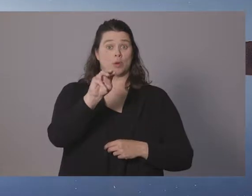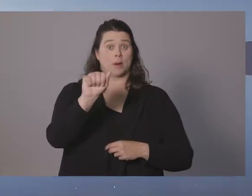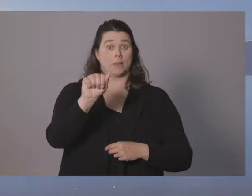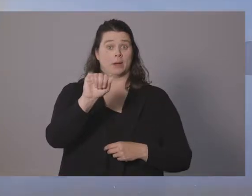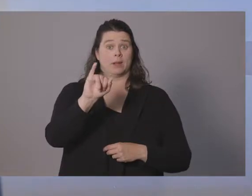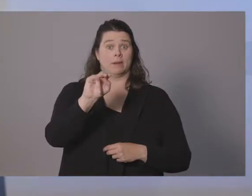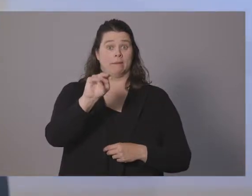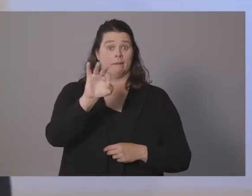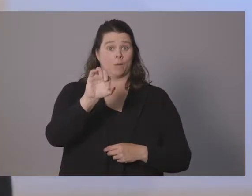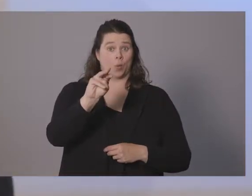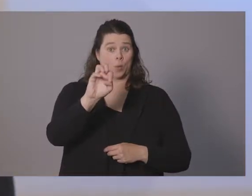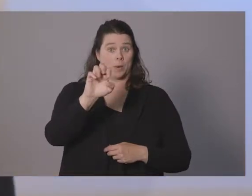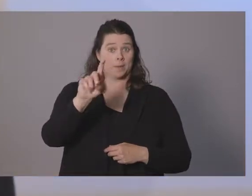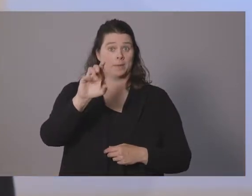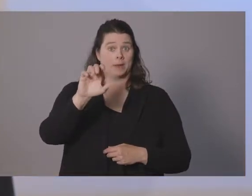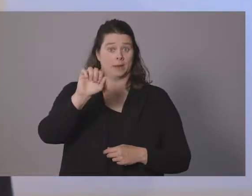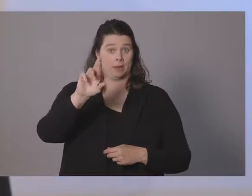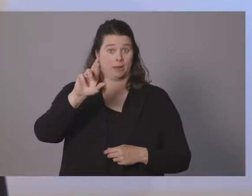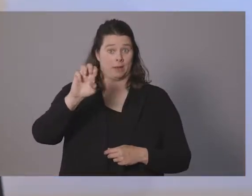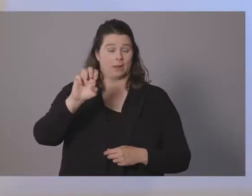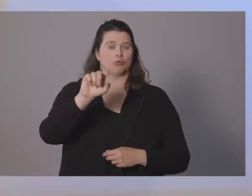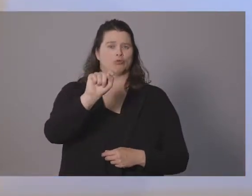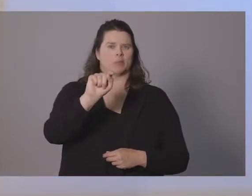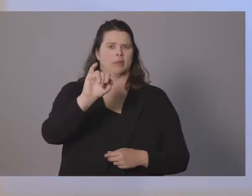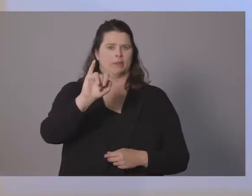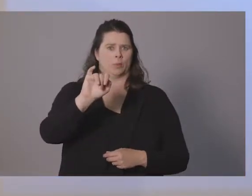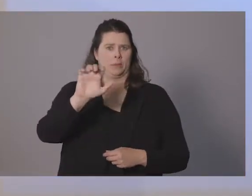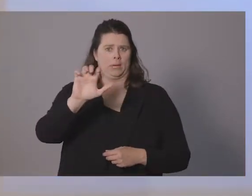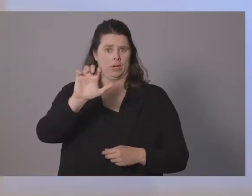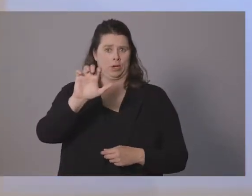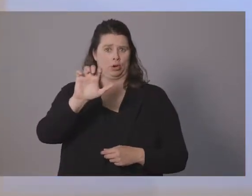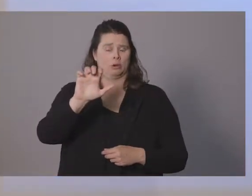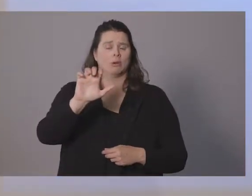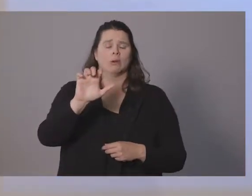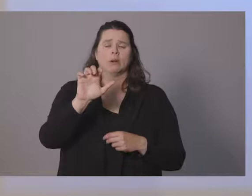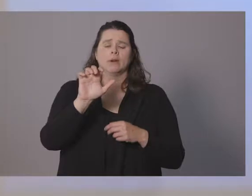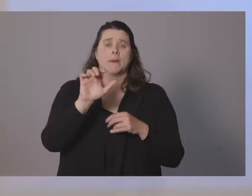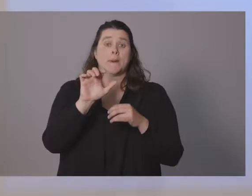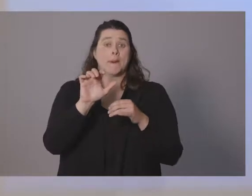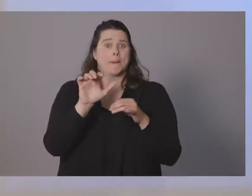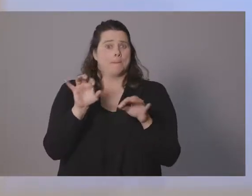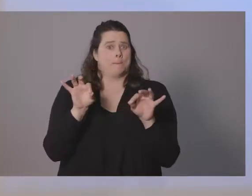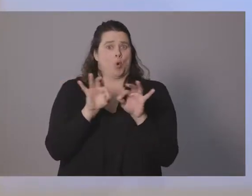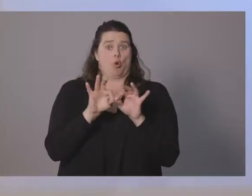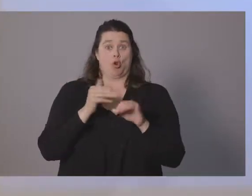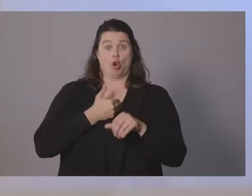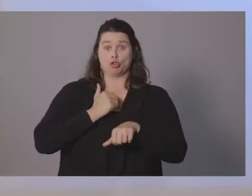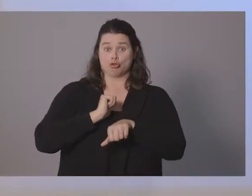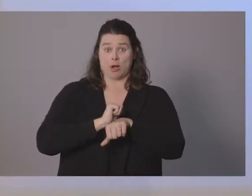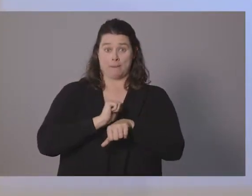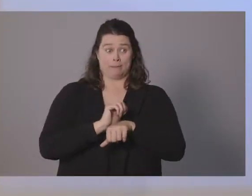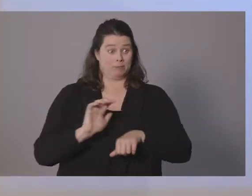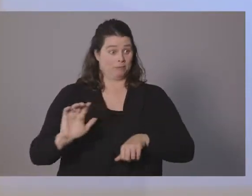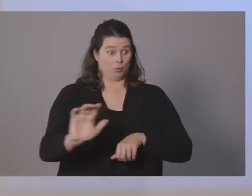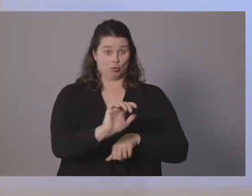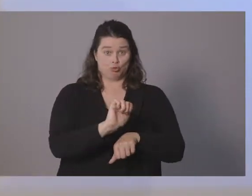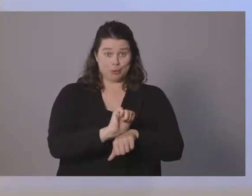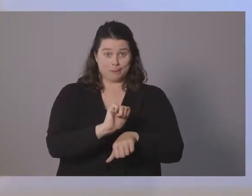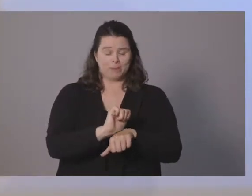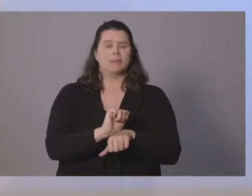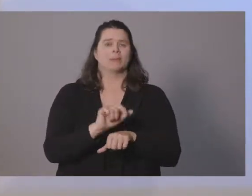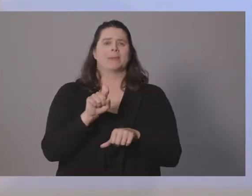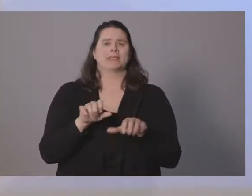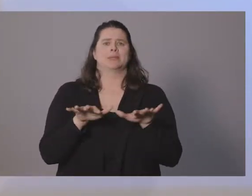When it comes to trauma-informed care and working with trauma, one of the things that is hardest to do is to remain